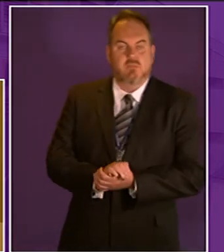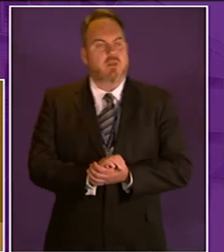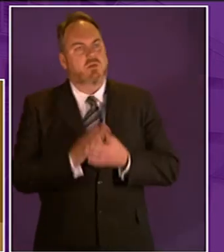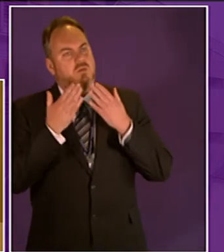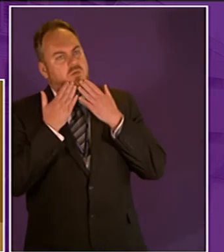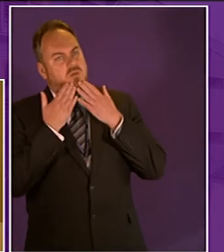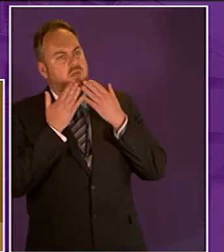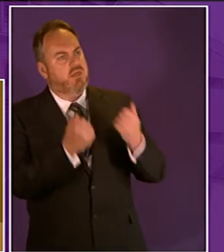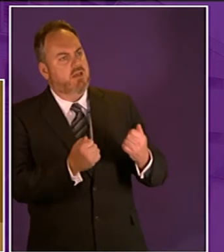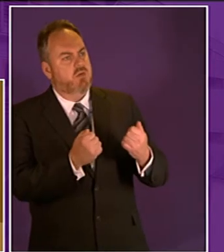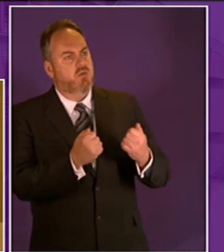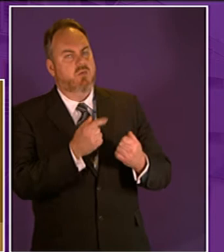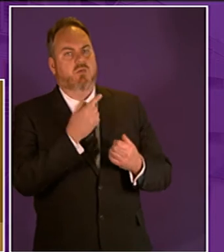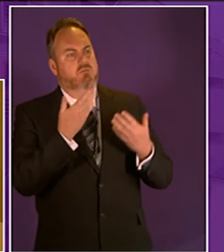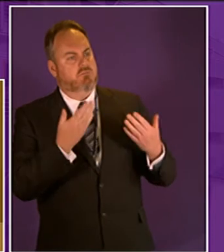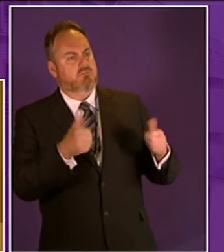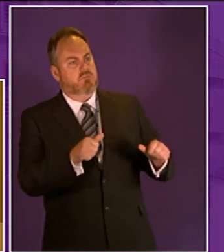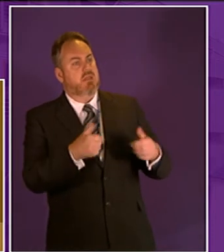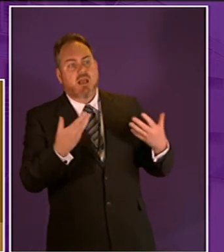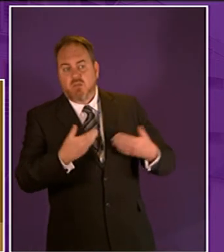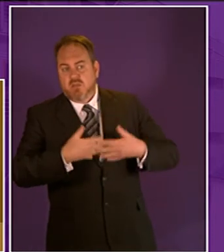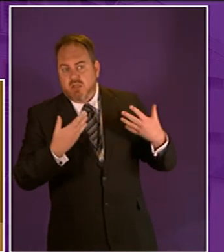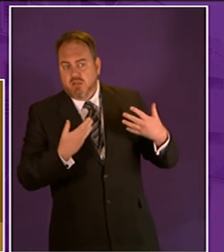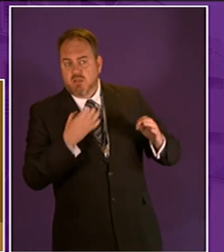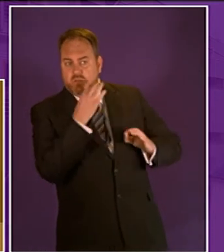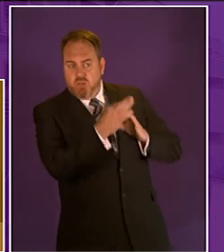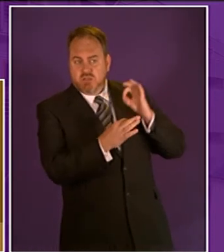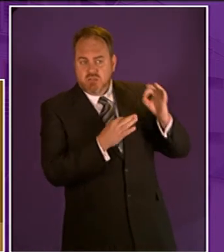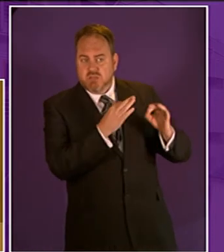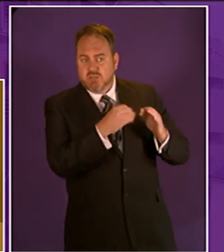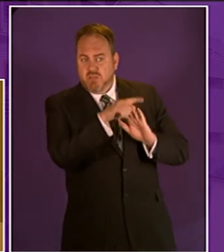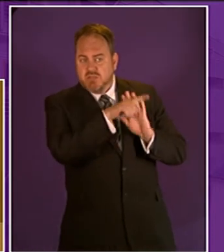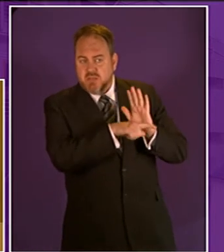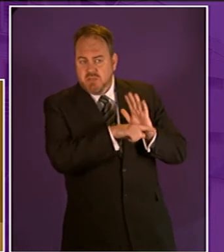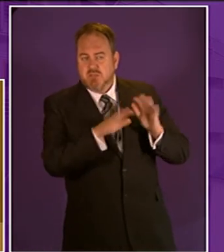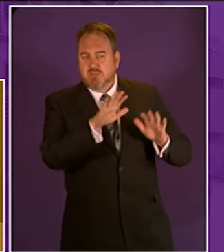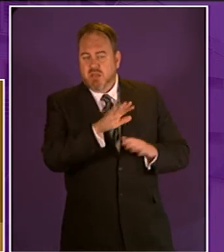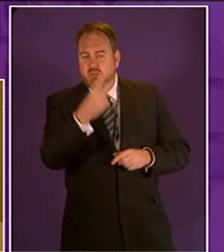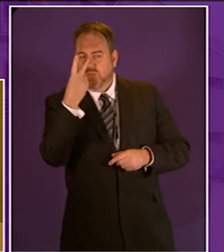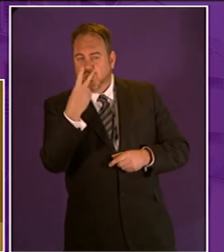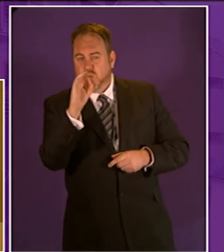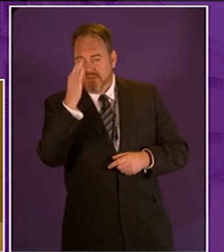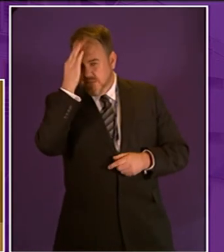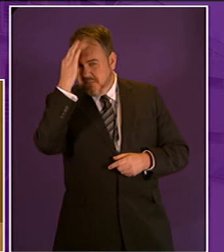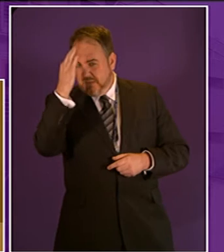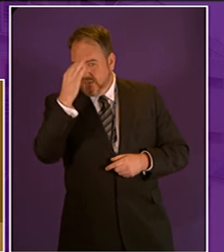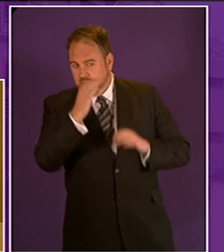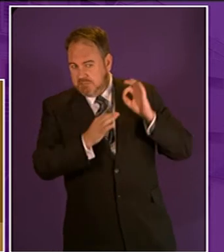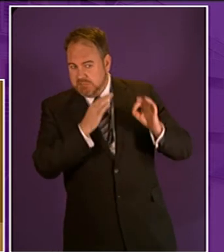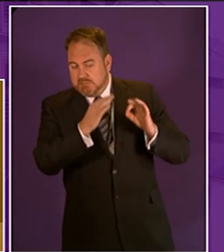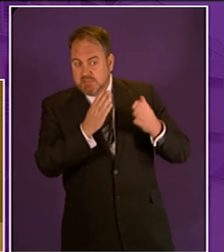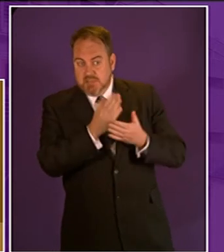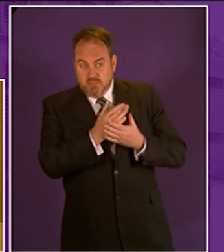Thank you. The Cabinet Secretary will now take questions on the contents of her statement. We'll have about 20 minutes. I would ask any member who wishes to